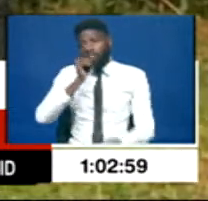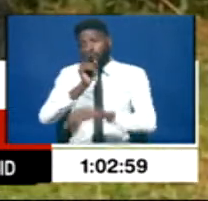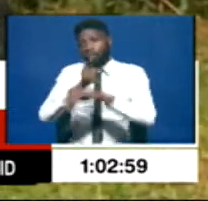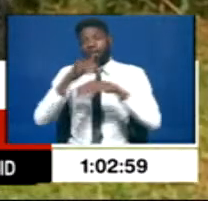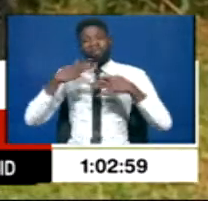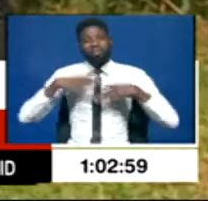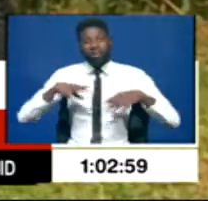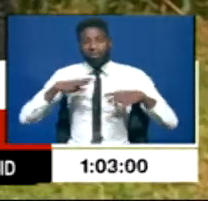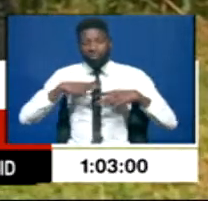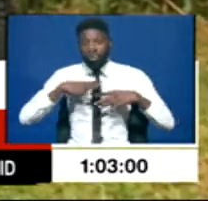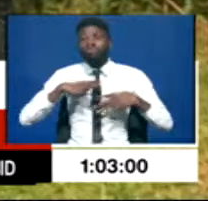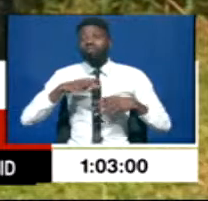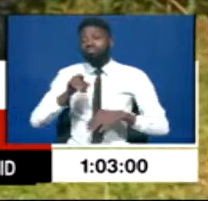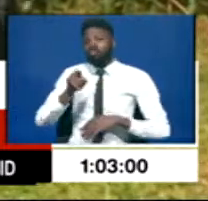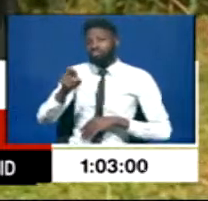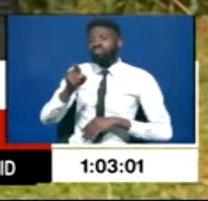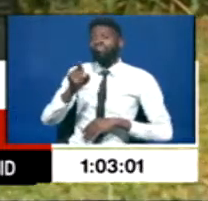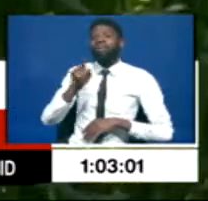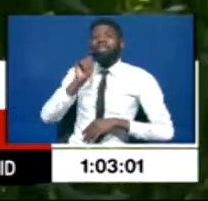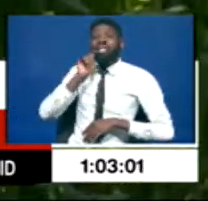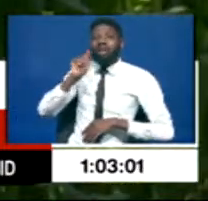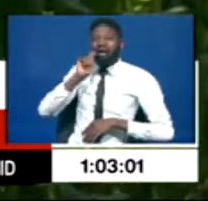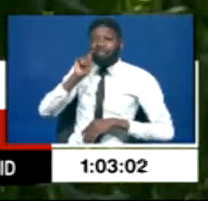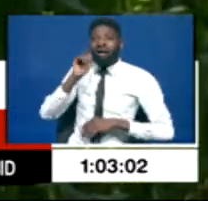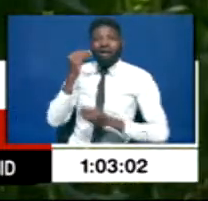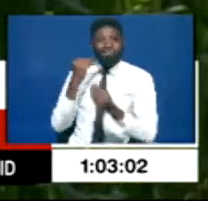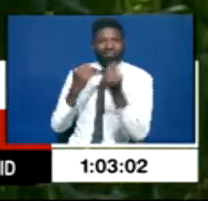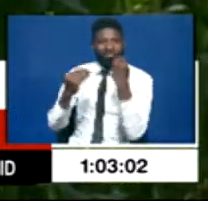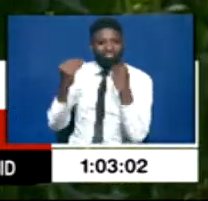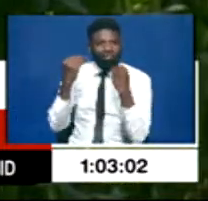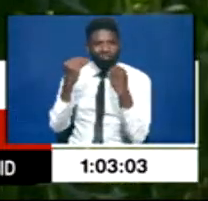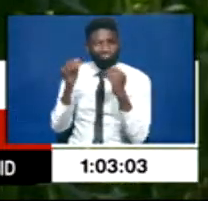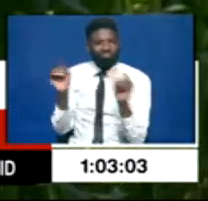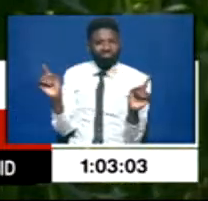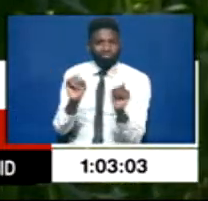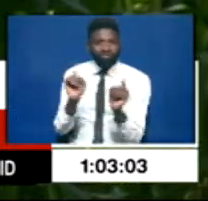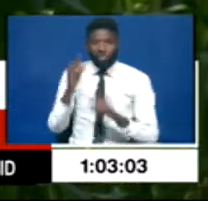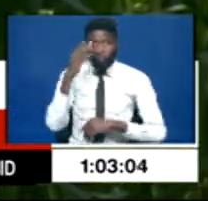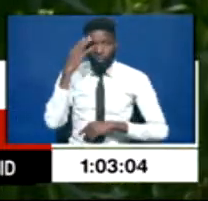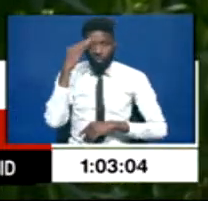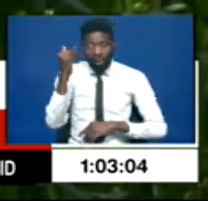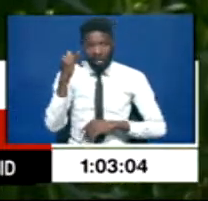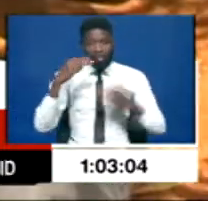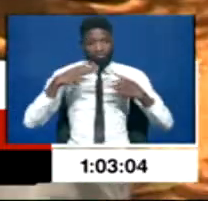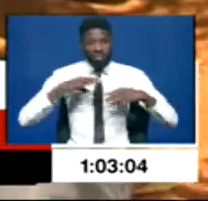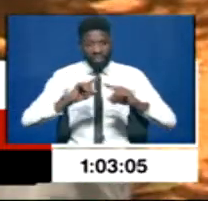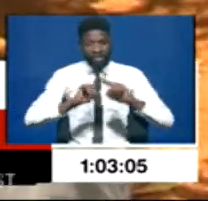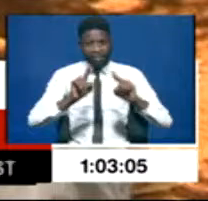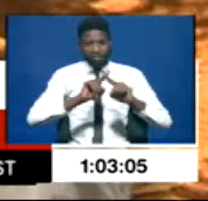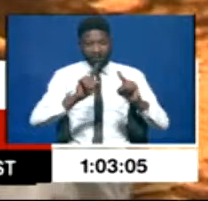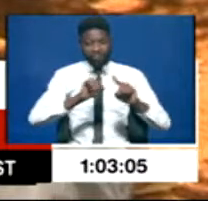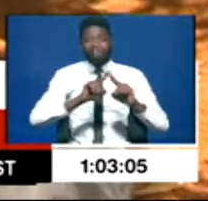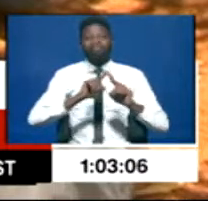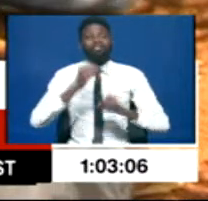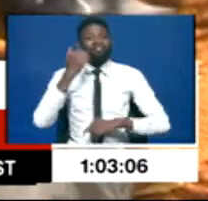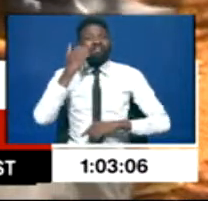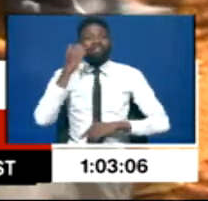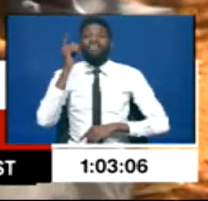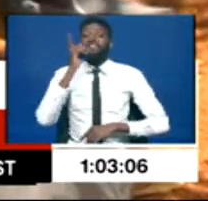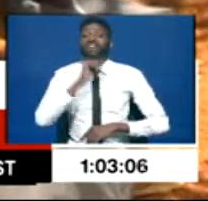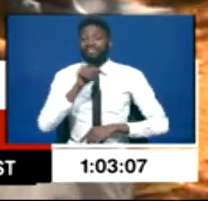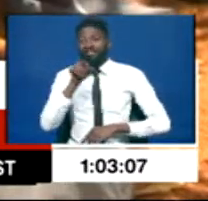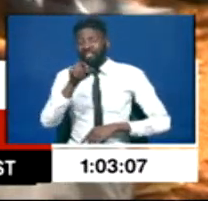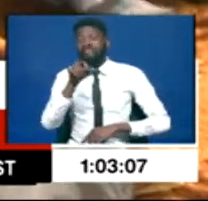meat. This came following an incident where several people were taken ill after consuming meat which has now been confirmed was infected